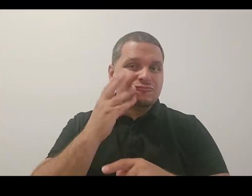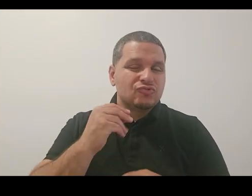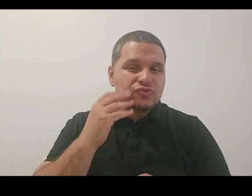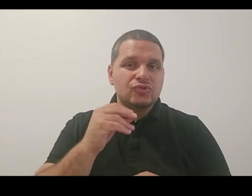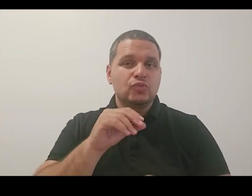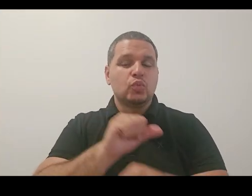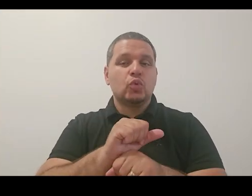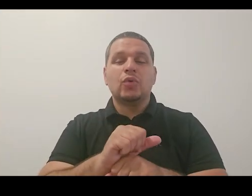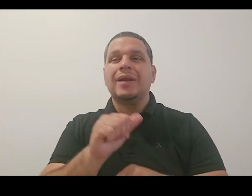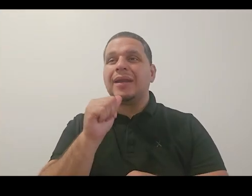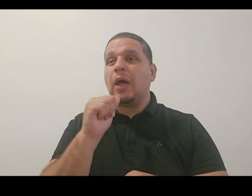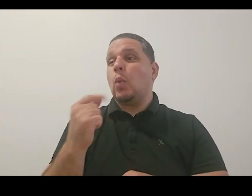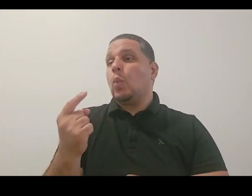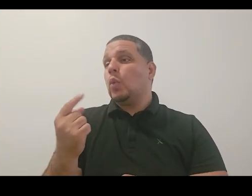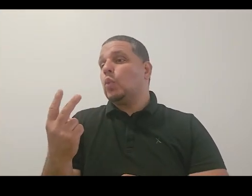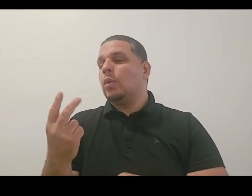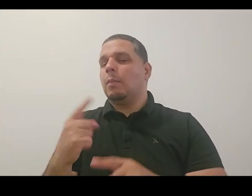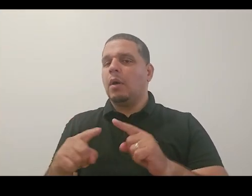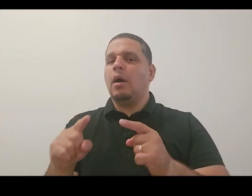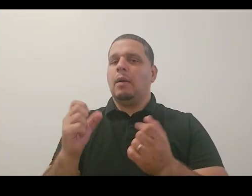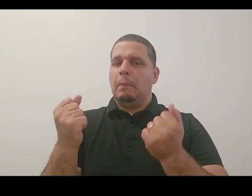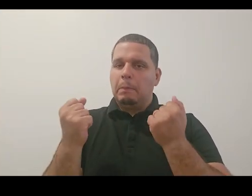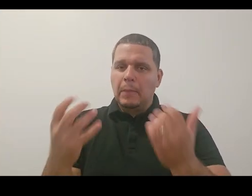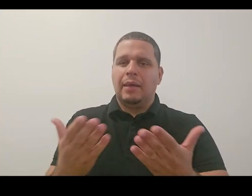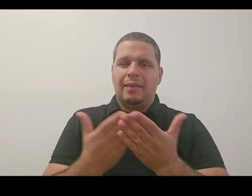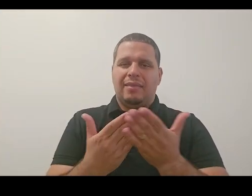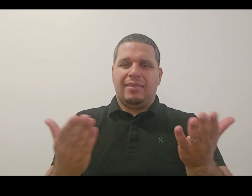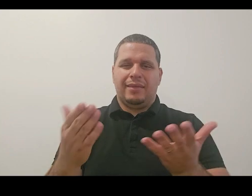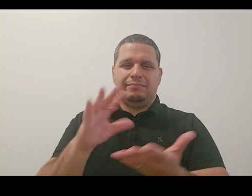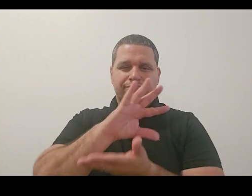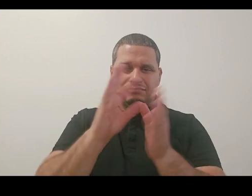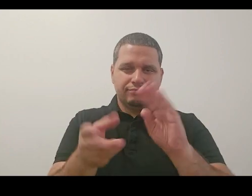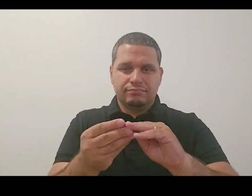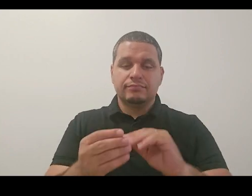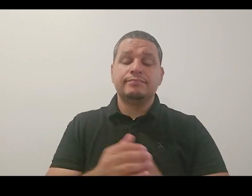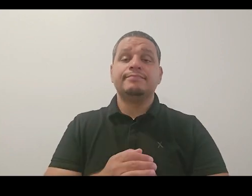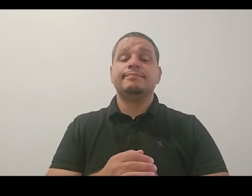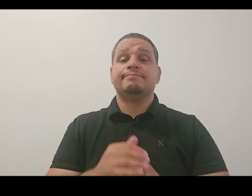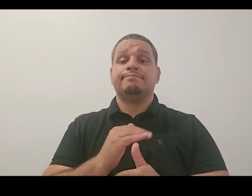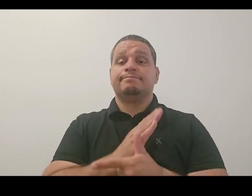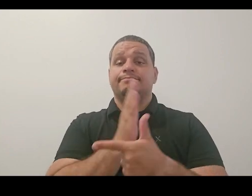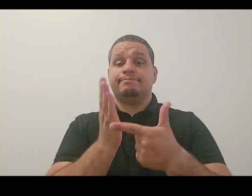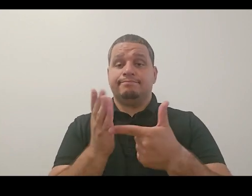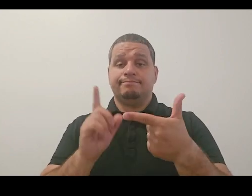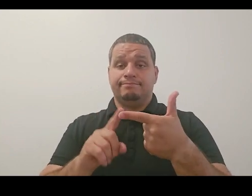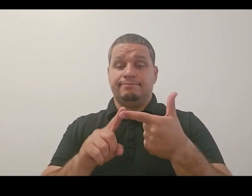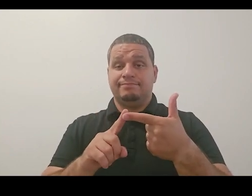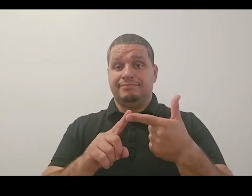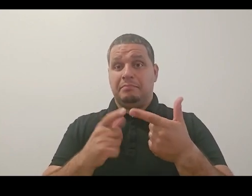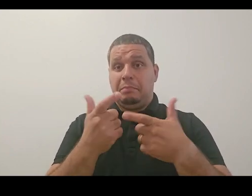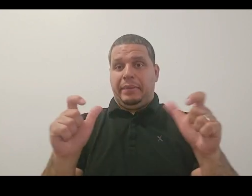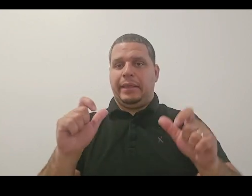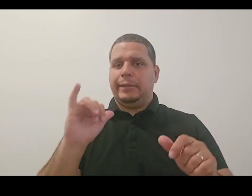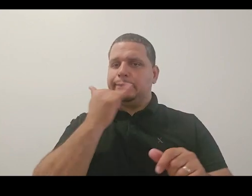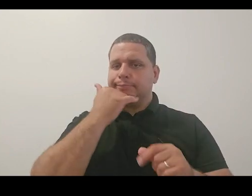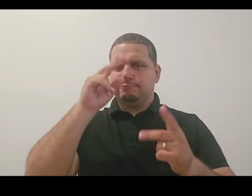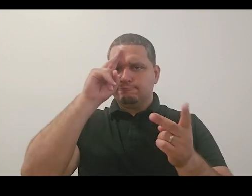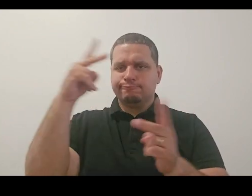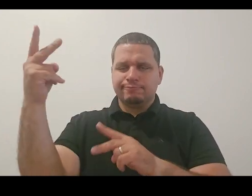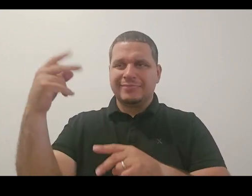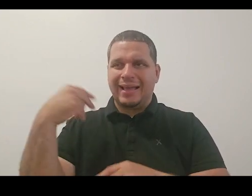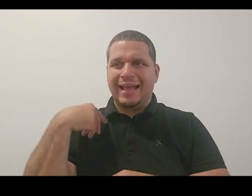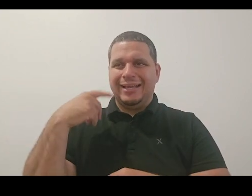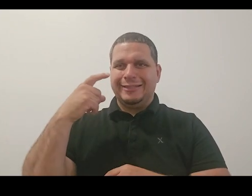other things. It's just a compilation of many different things. The second big misconception